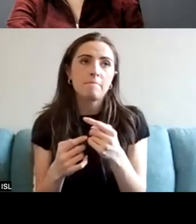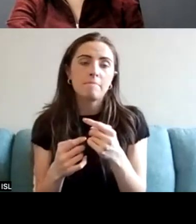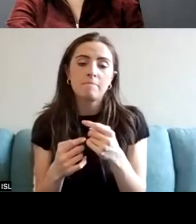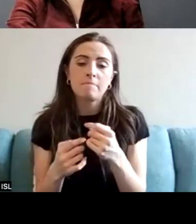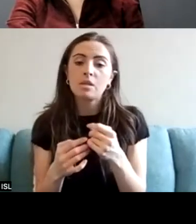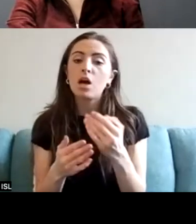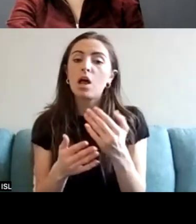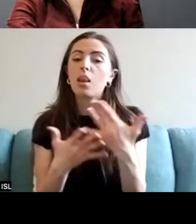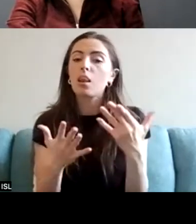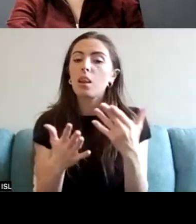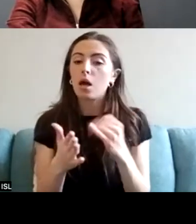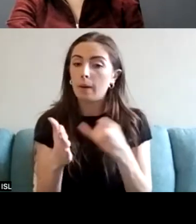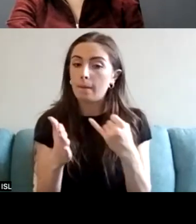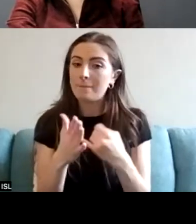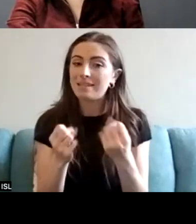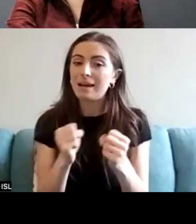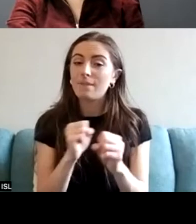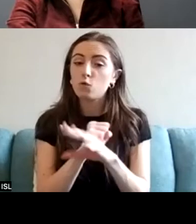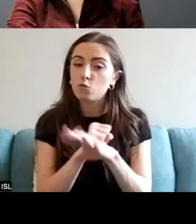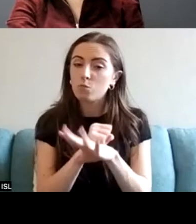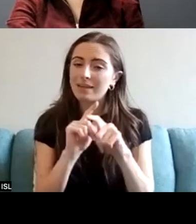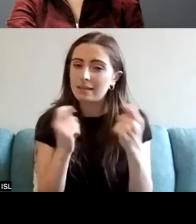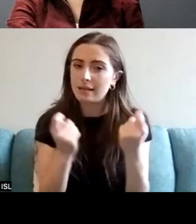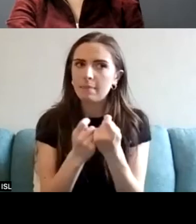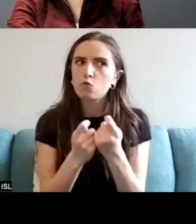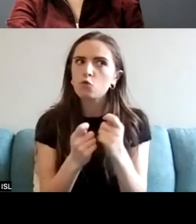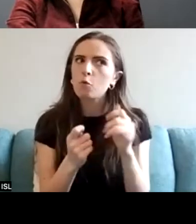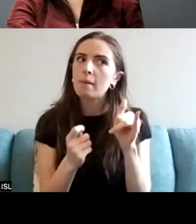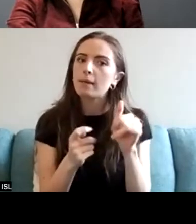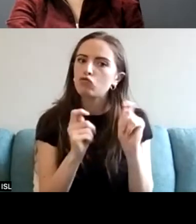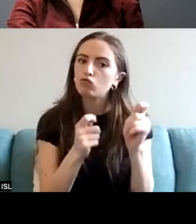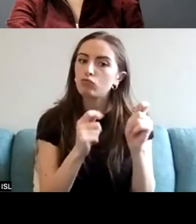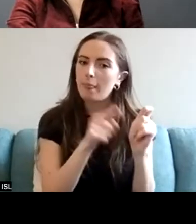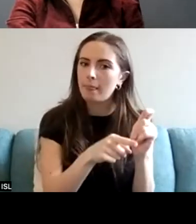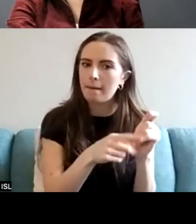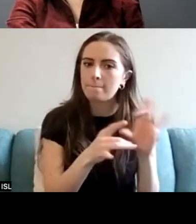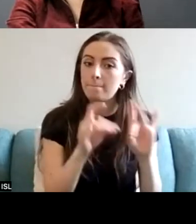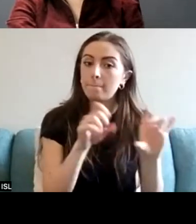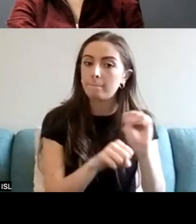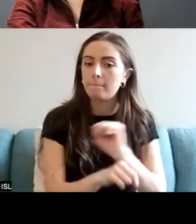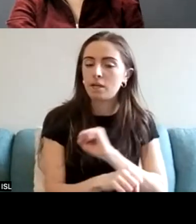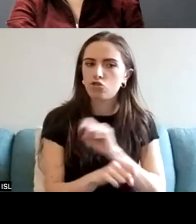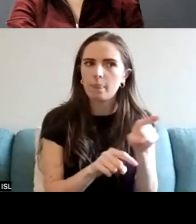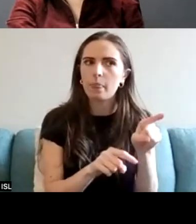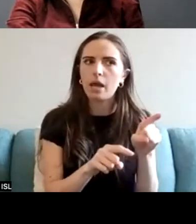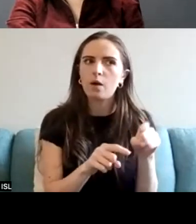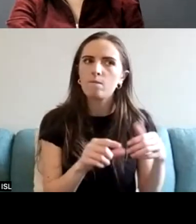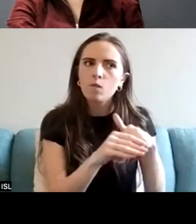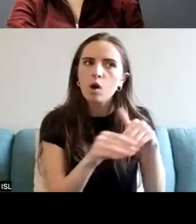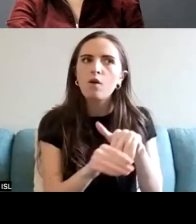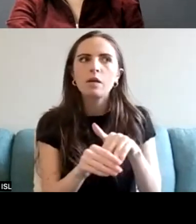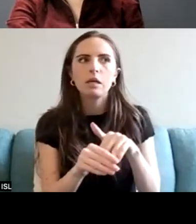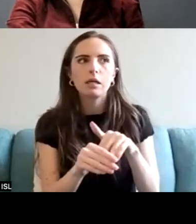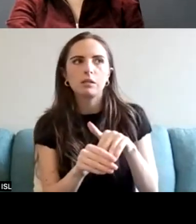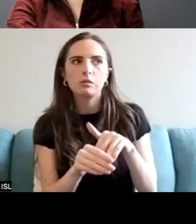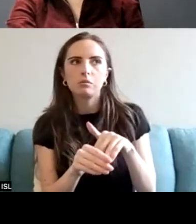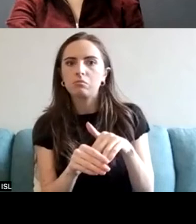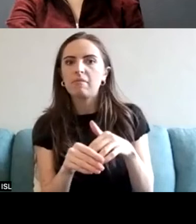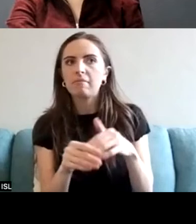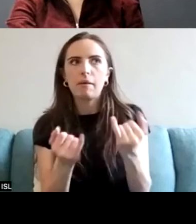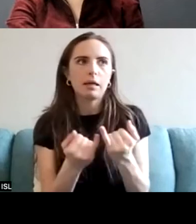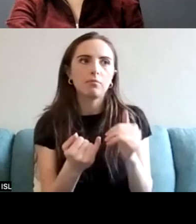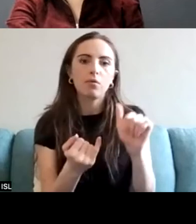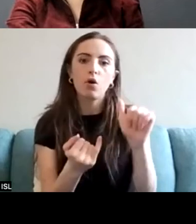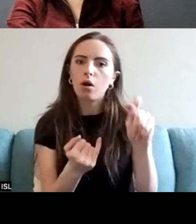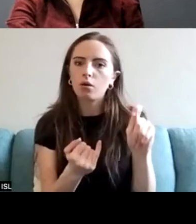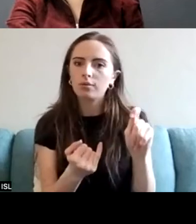a social media team possibly, and to make sure that they're incorporating those accessible elements in everything that they're doing,